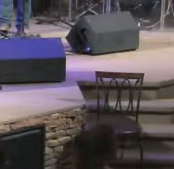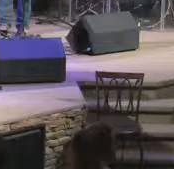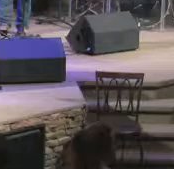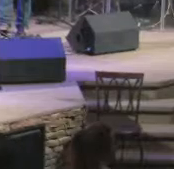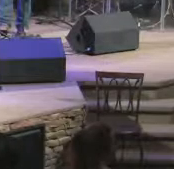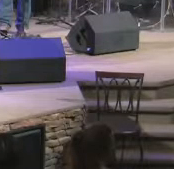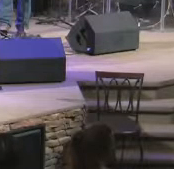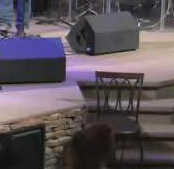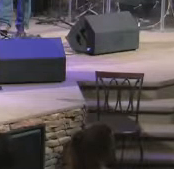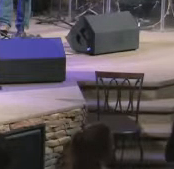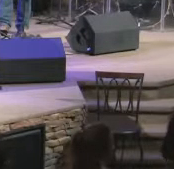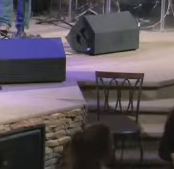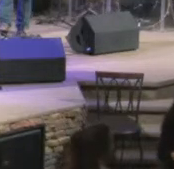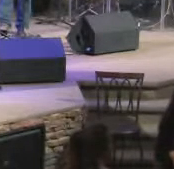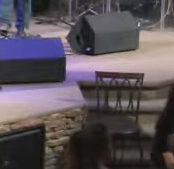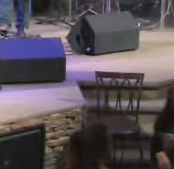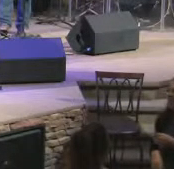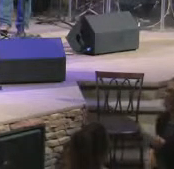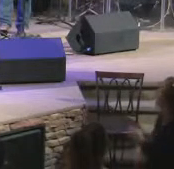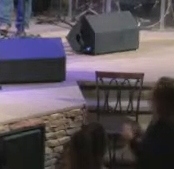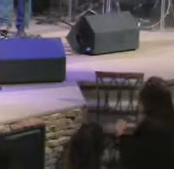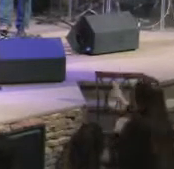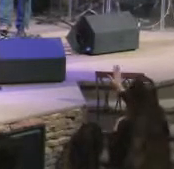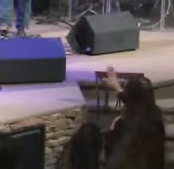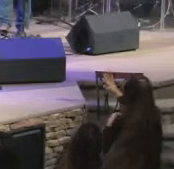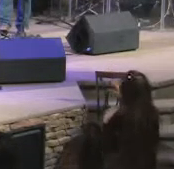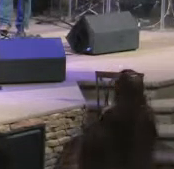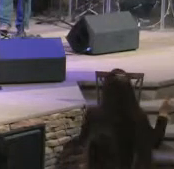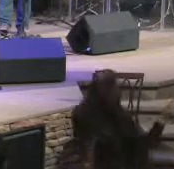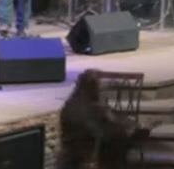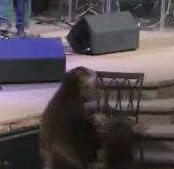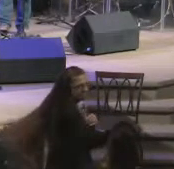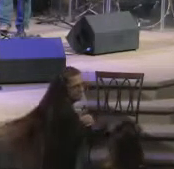Hallelujah. Oh, hallelujah, Lord.